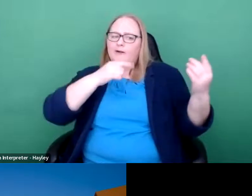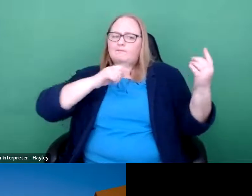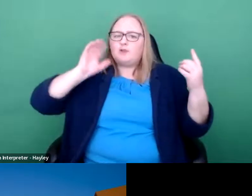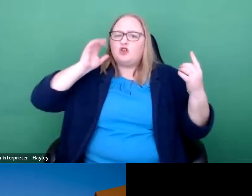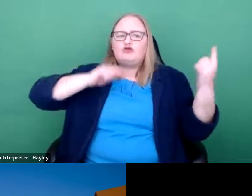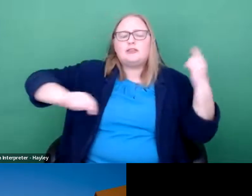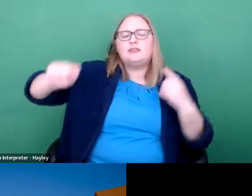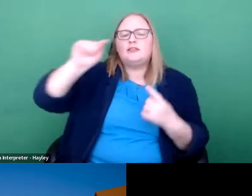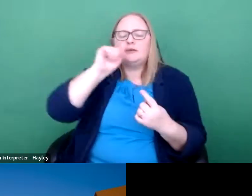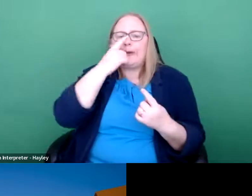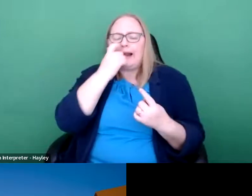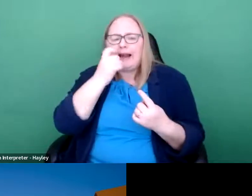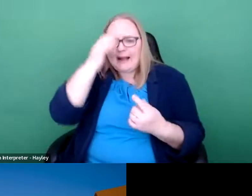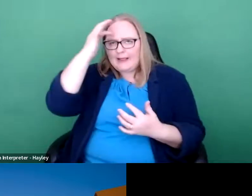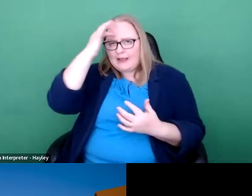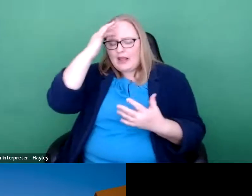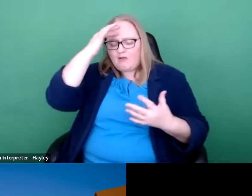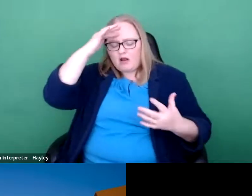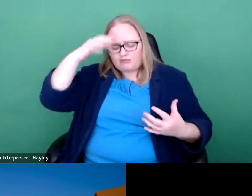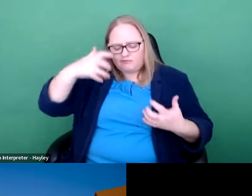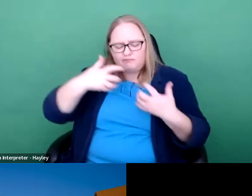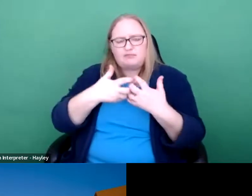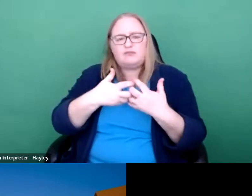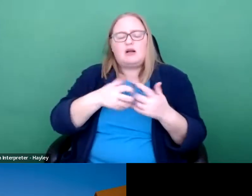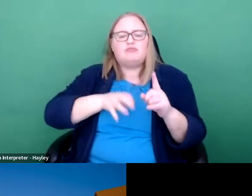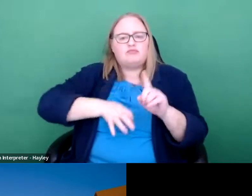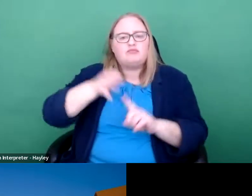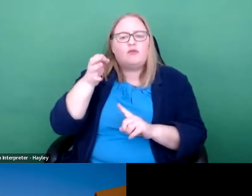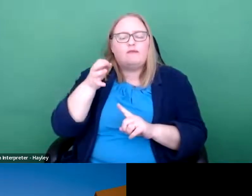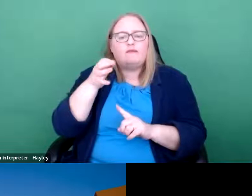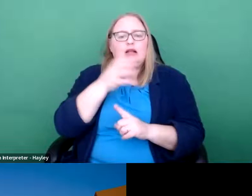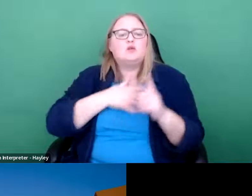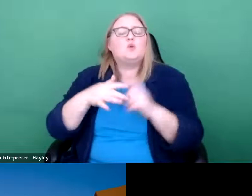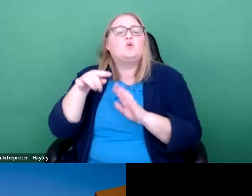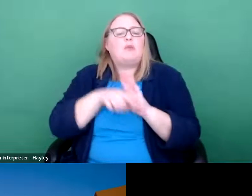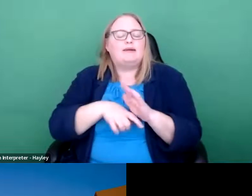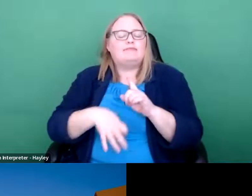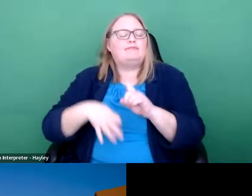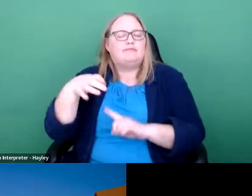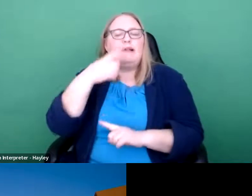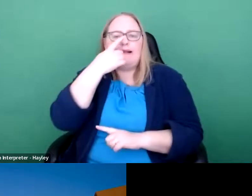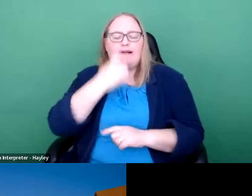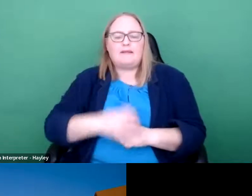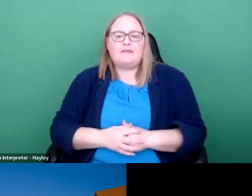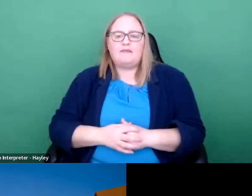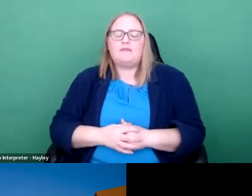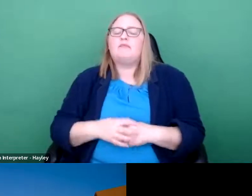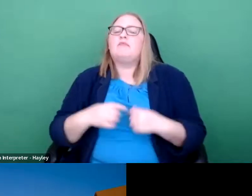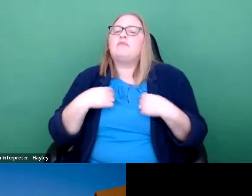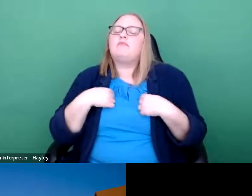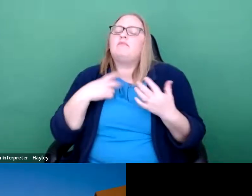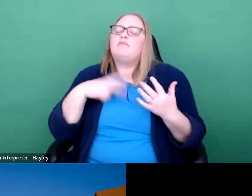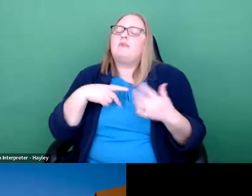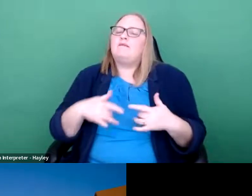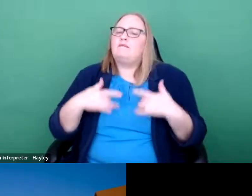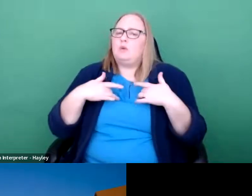policy solutions too. To me, though, one of the most important advances this book makes is to argue